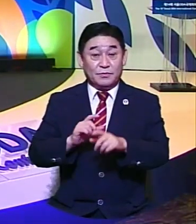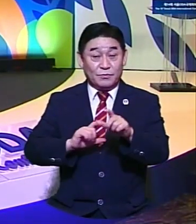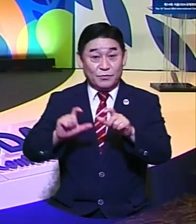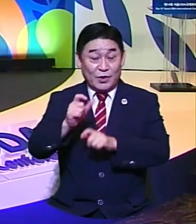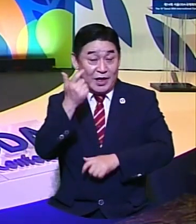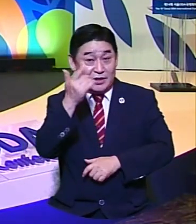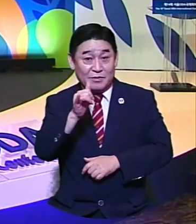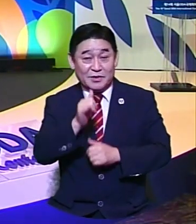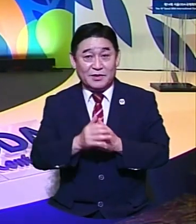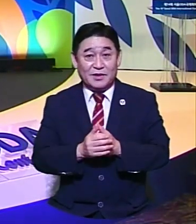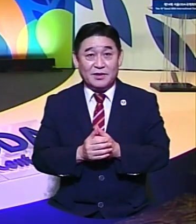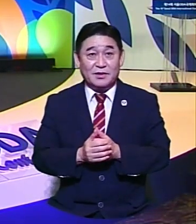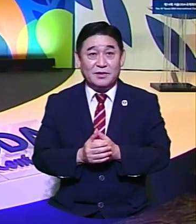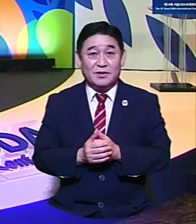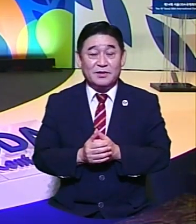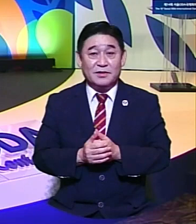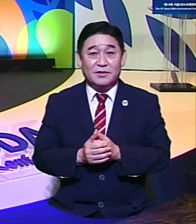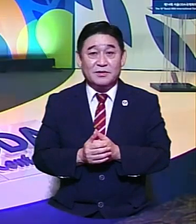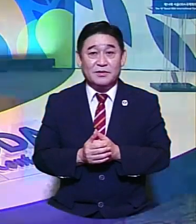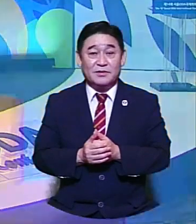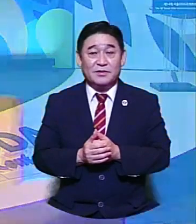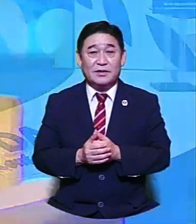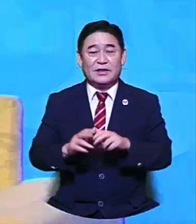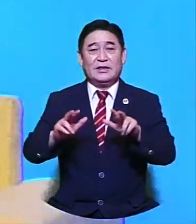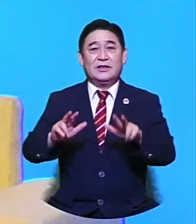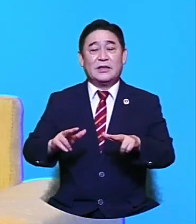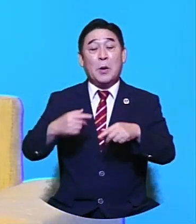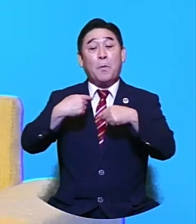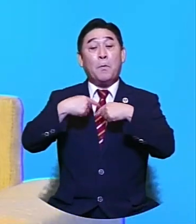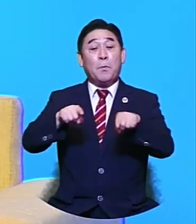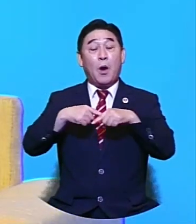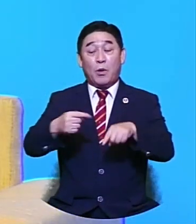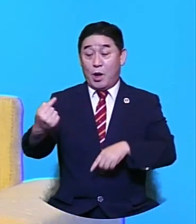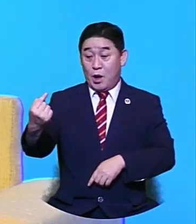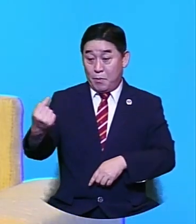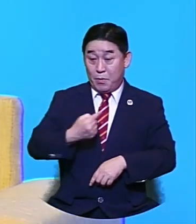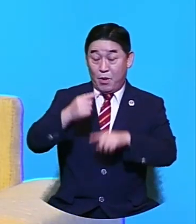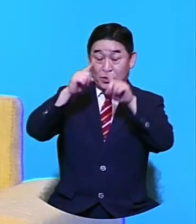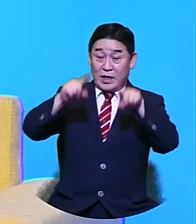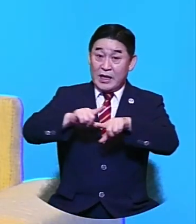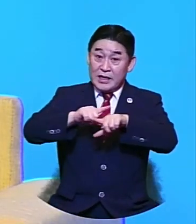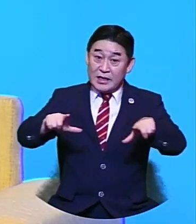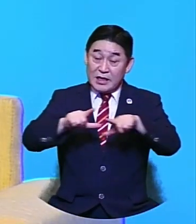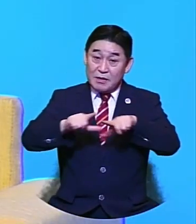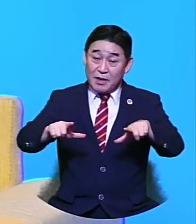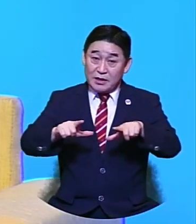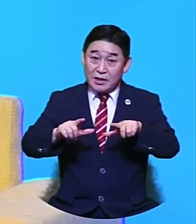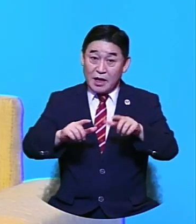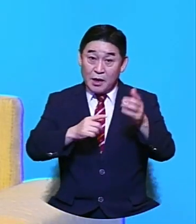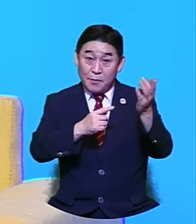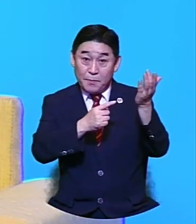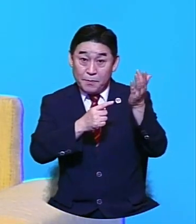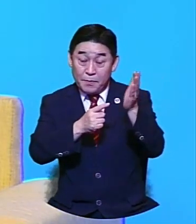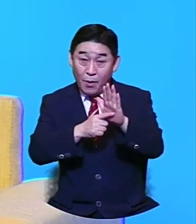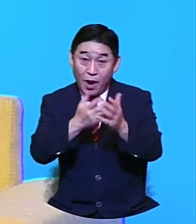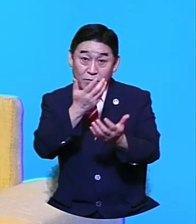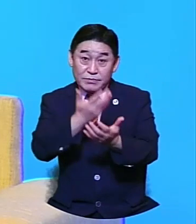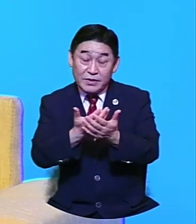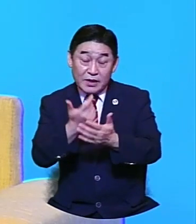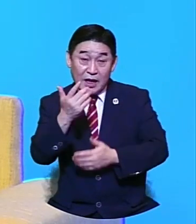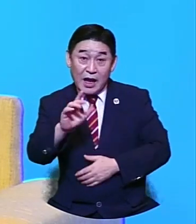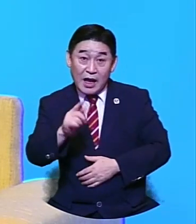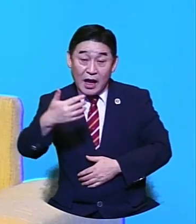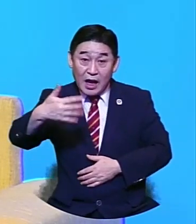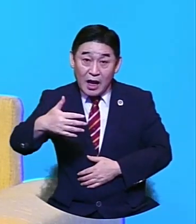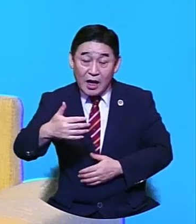Is it open document, your assessment report? Public? Open to public? No. Yes